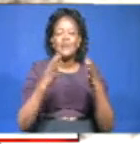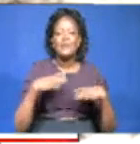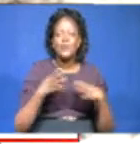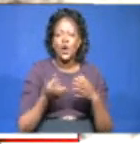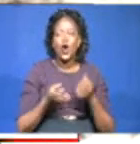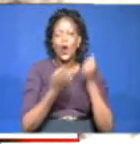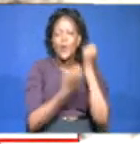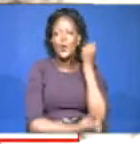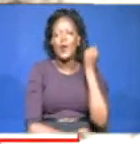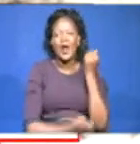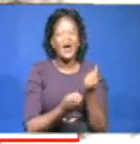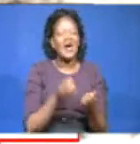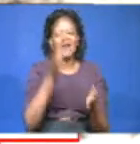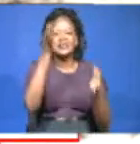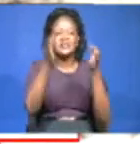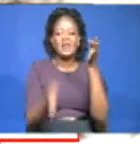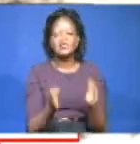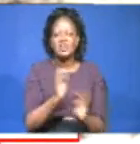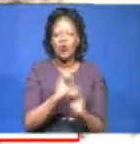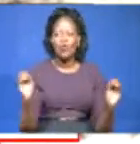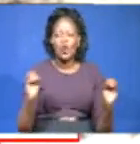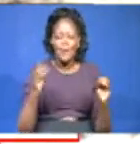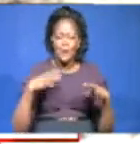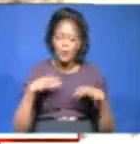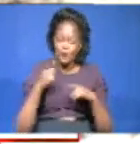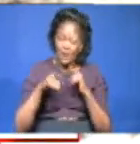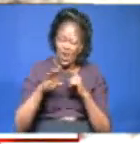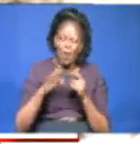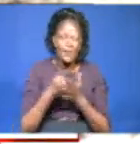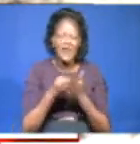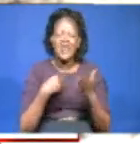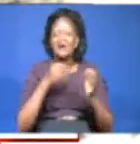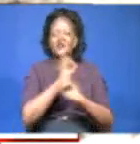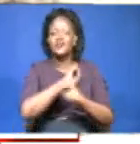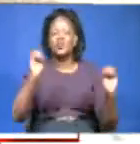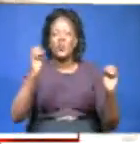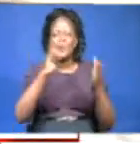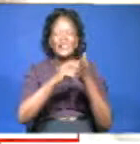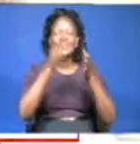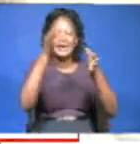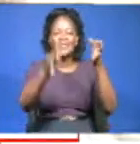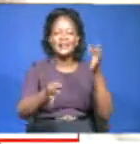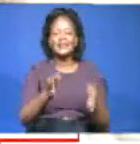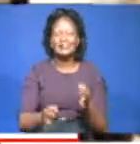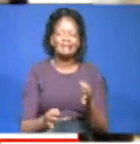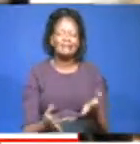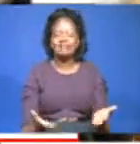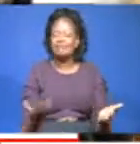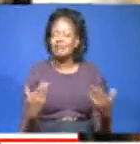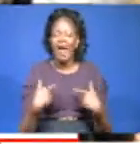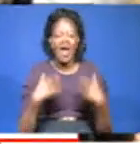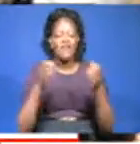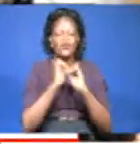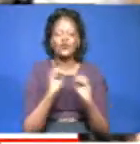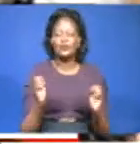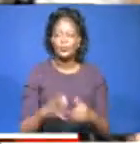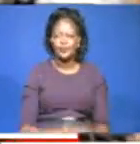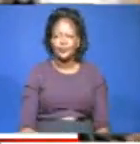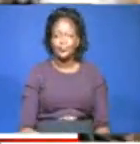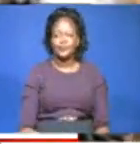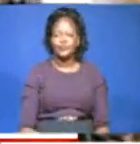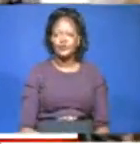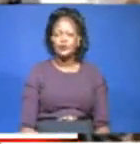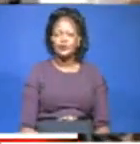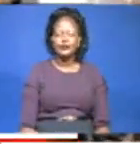get justice. The locals don't have money, so they will never get justice. And that is the story of Chembe Kibabamuche. Judge Lady Justice